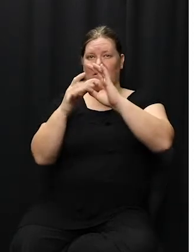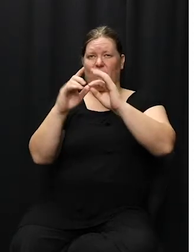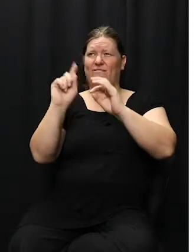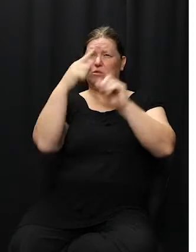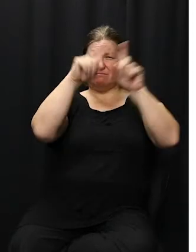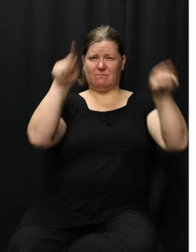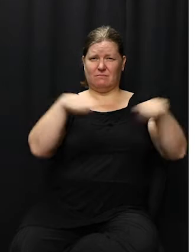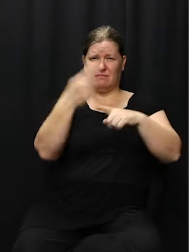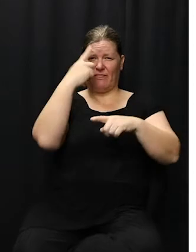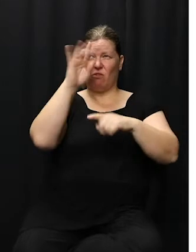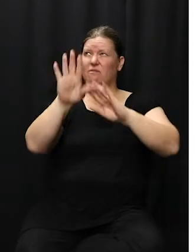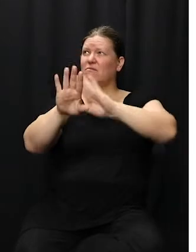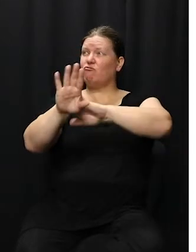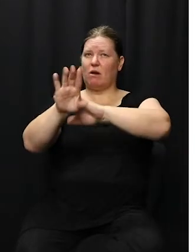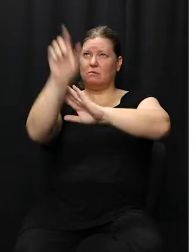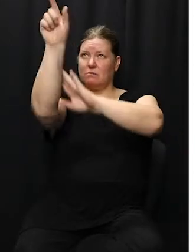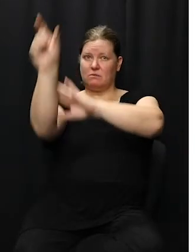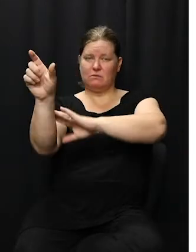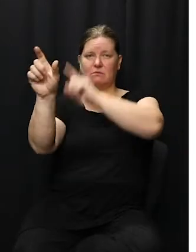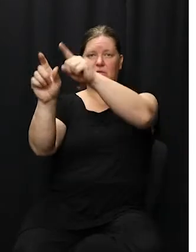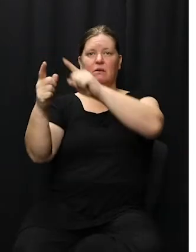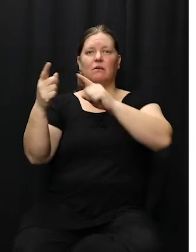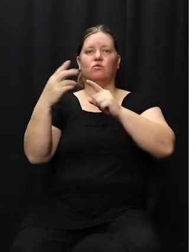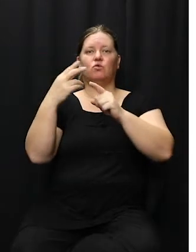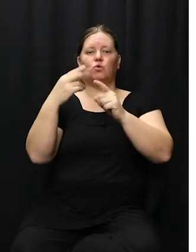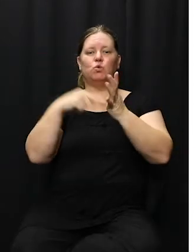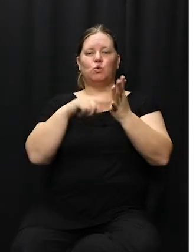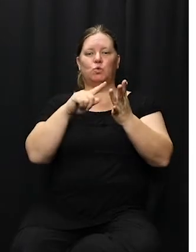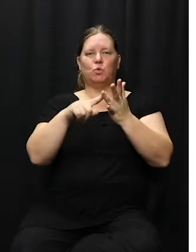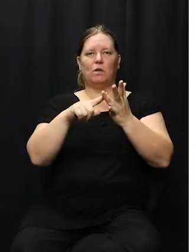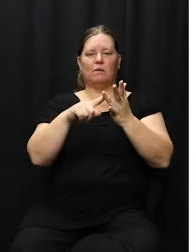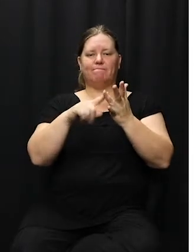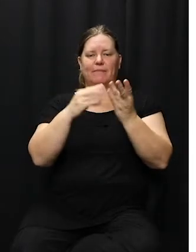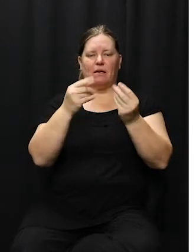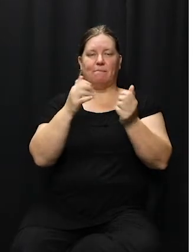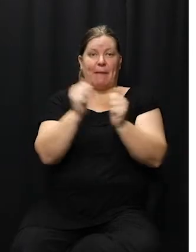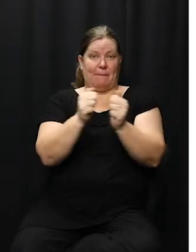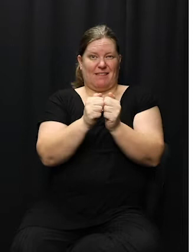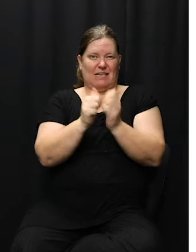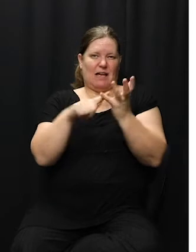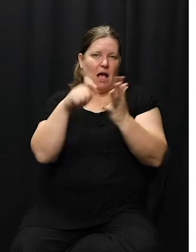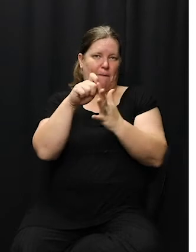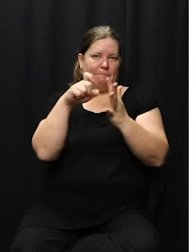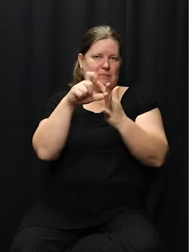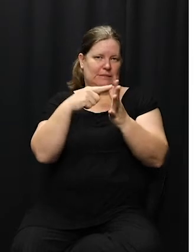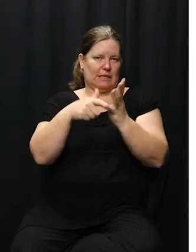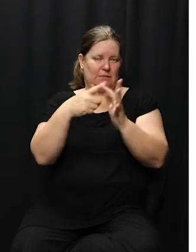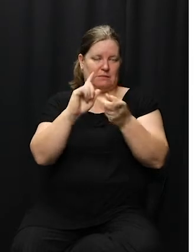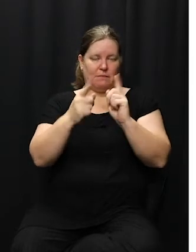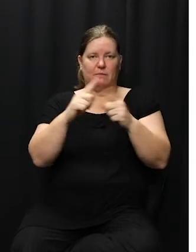and he's always got a link, I think it's in the top right corner, to like a paper that gets